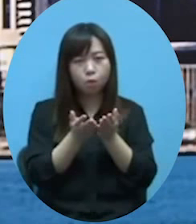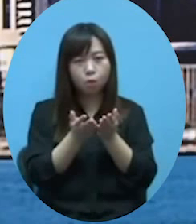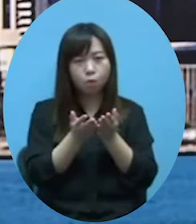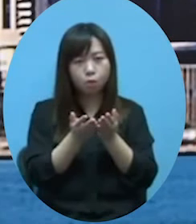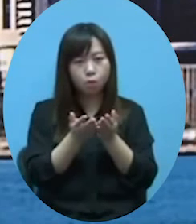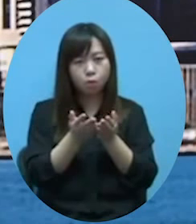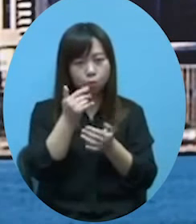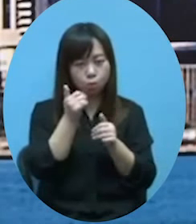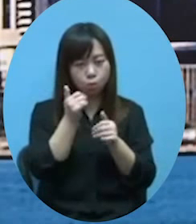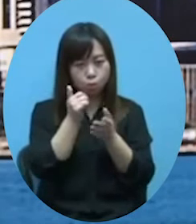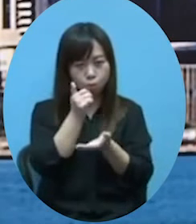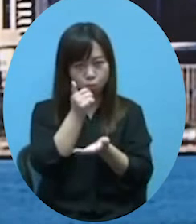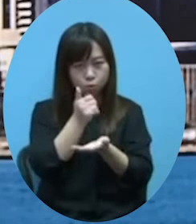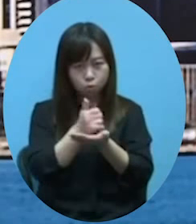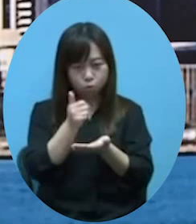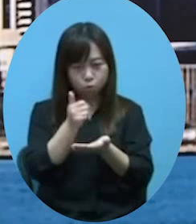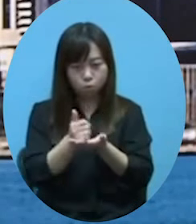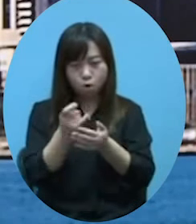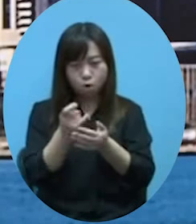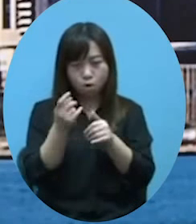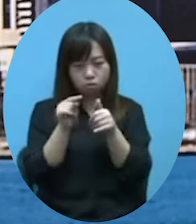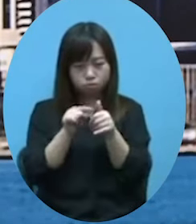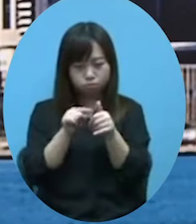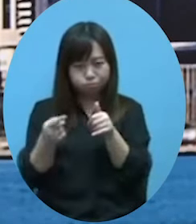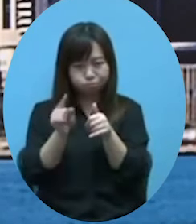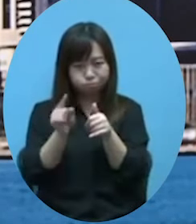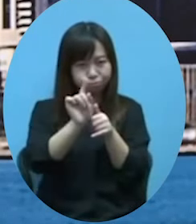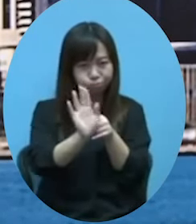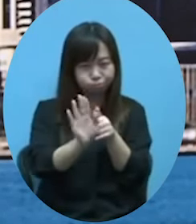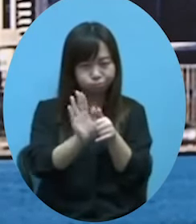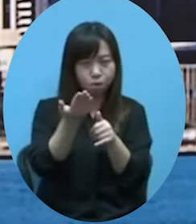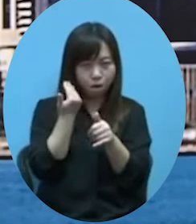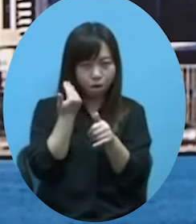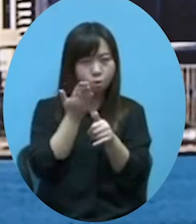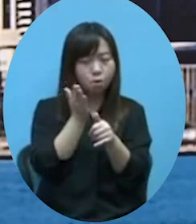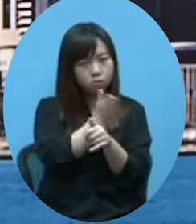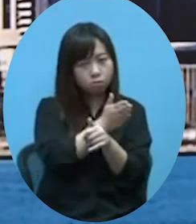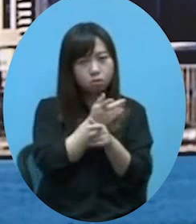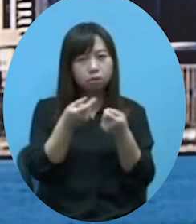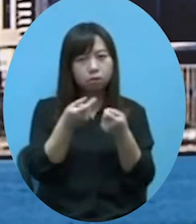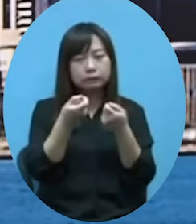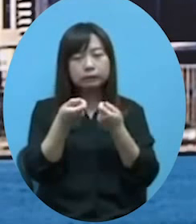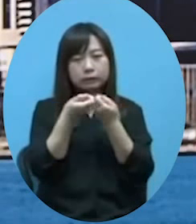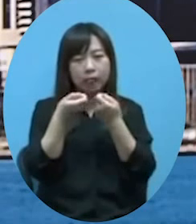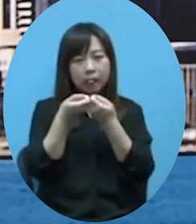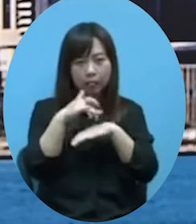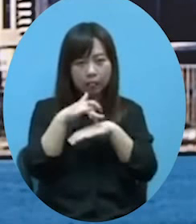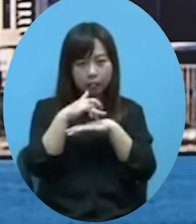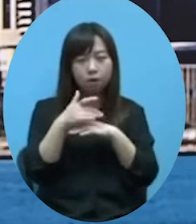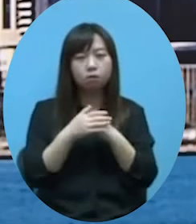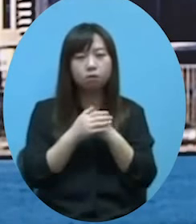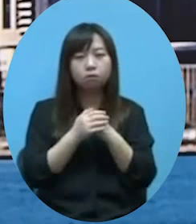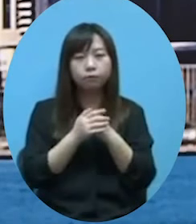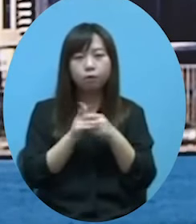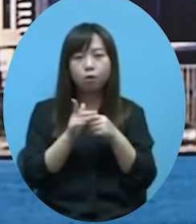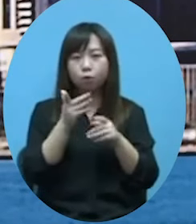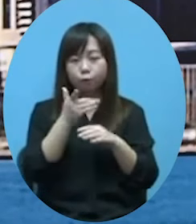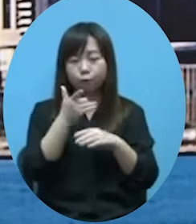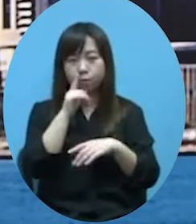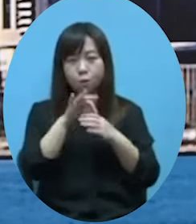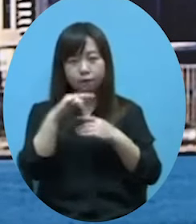crew member who serve the casealso as a close contactso we regard other crew members and passengers